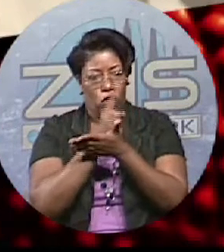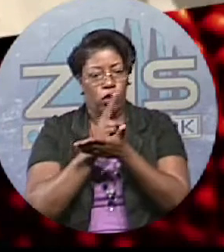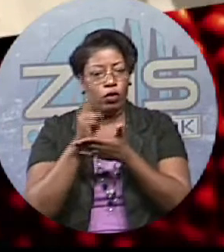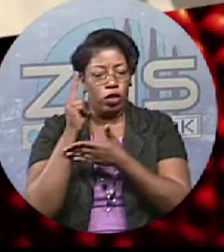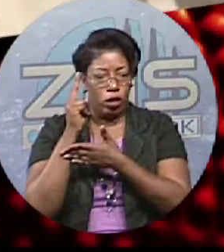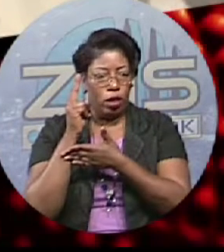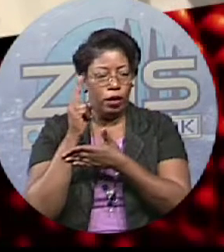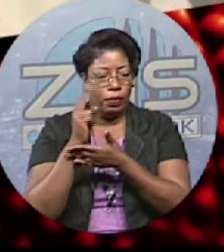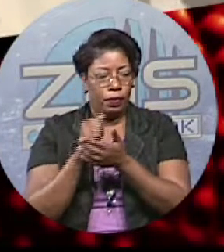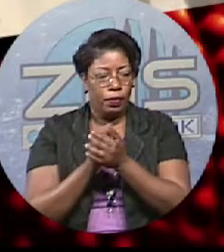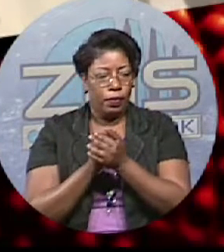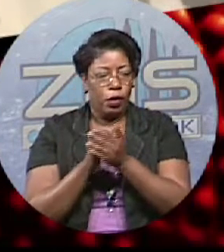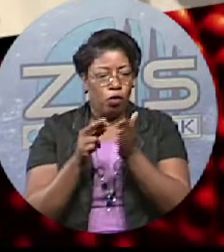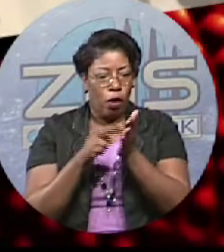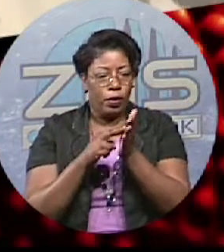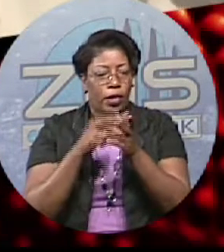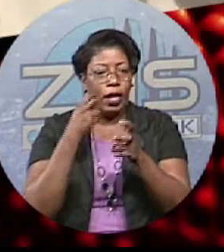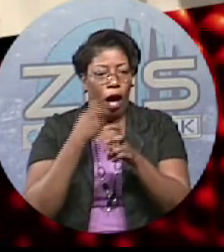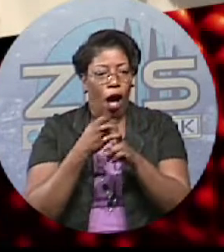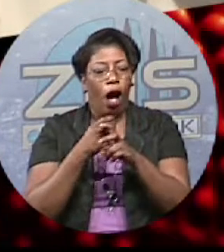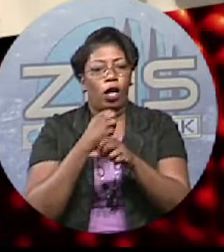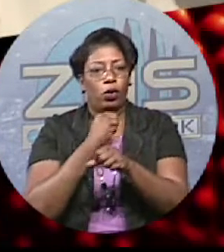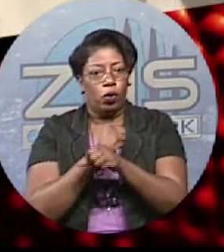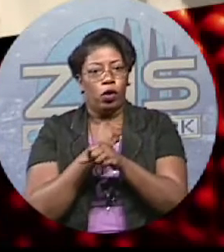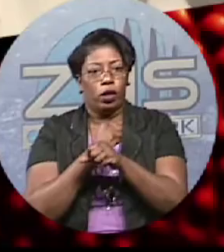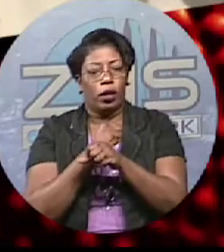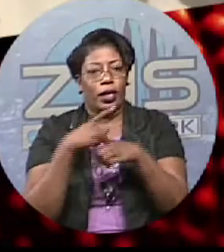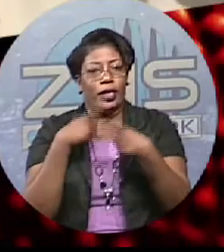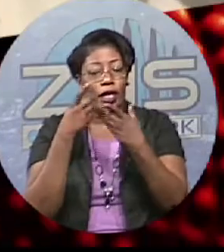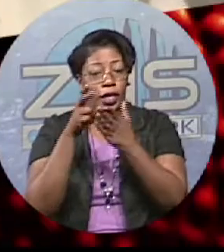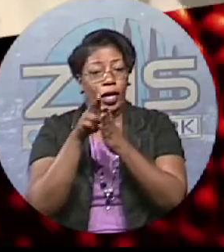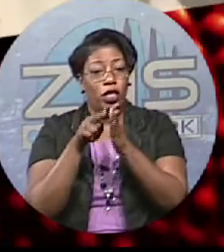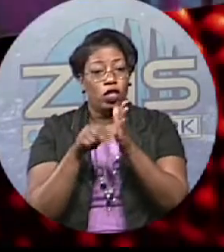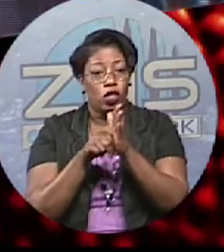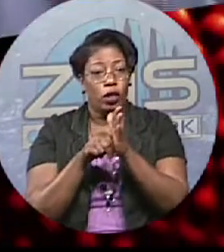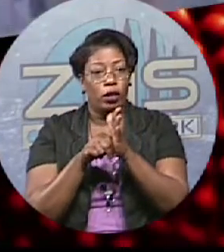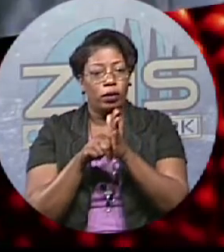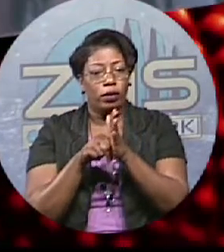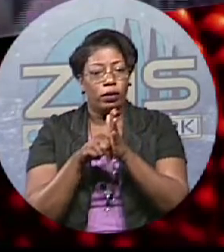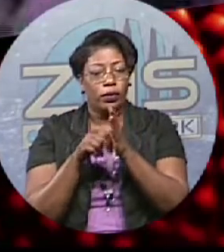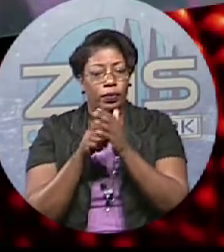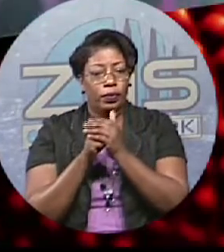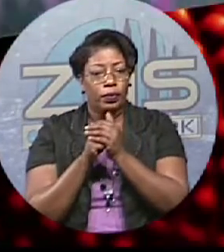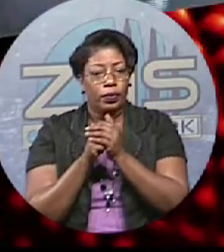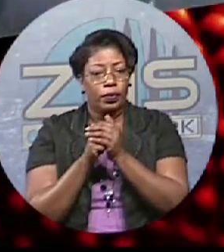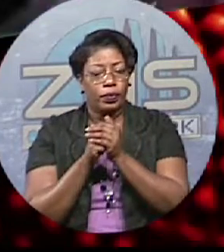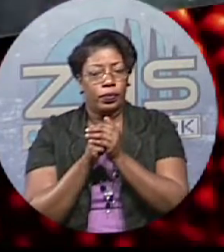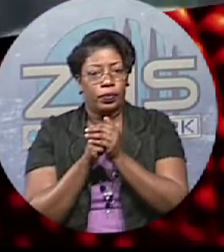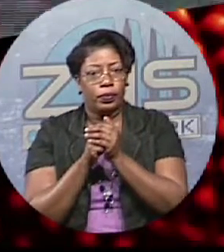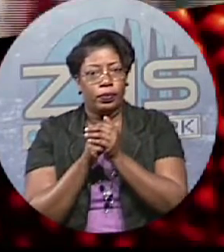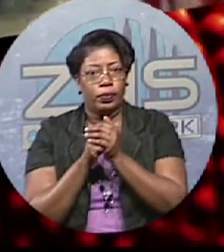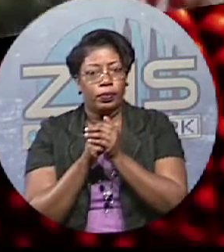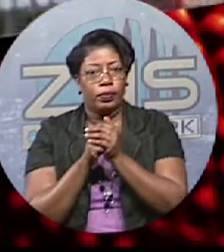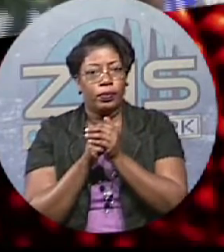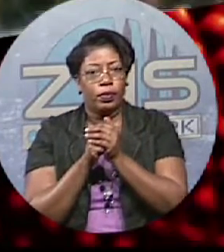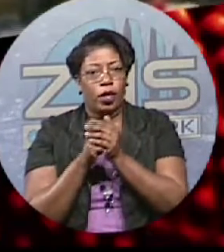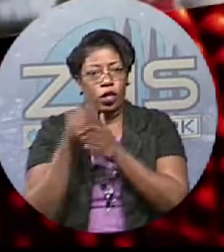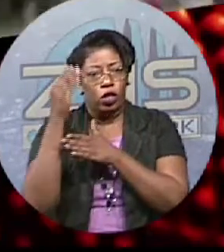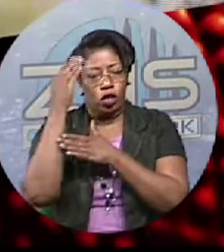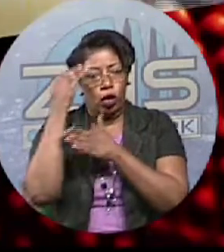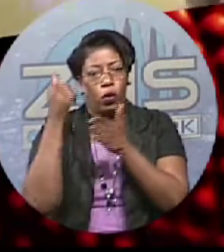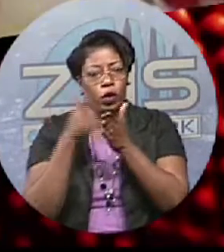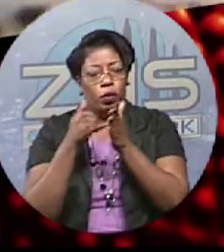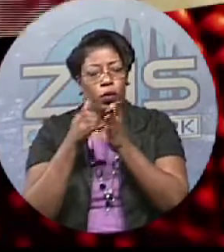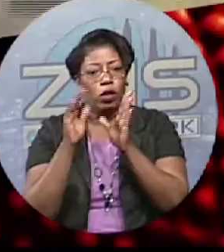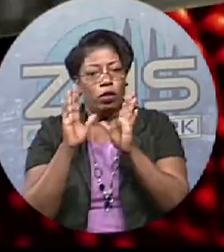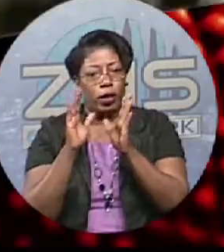then, represent all of the hard work and dedication that we've put in since the season first started. So, it's gonna be great to